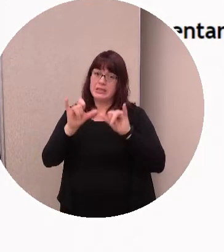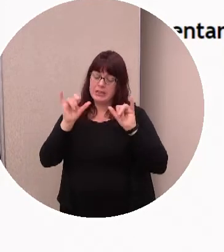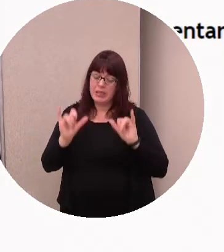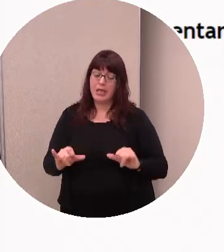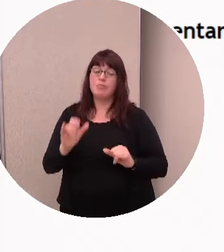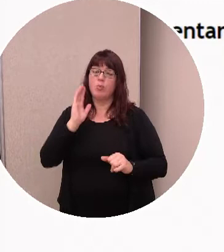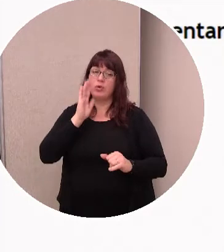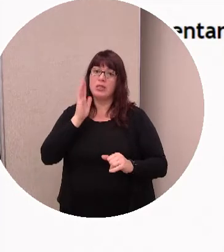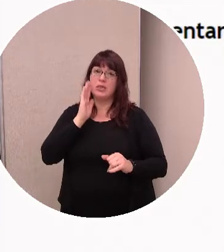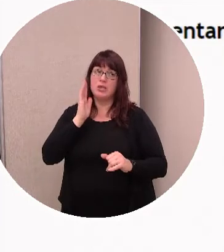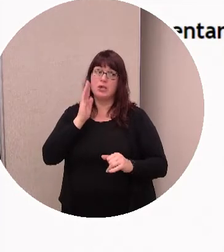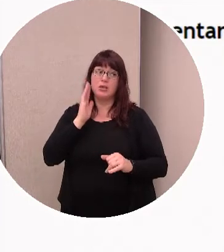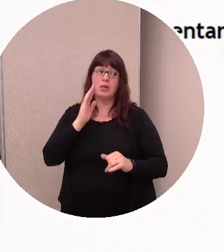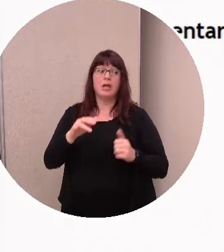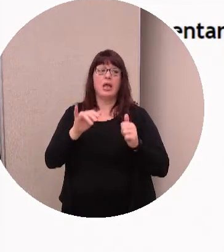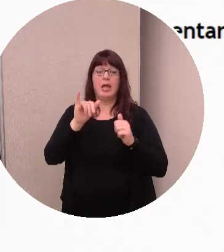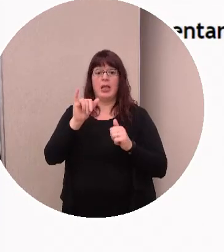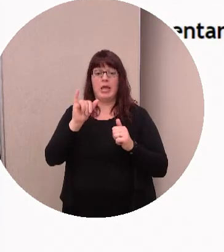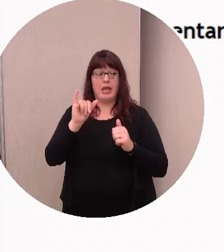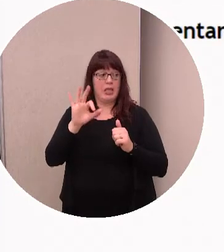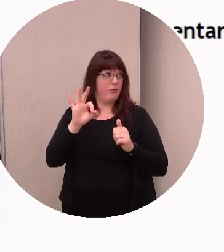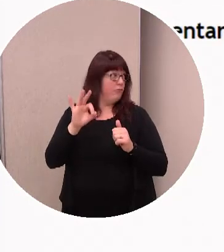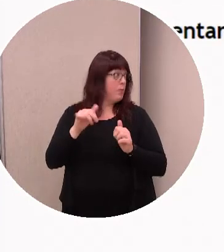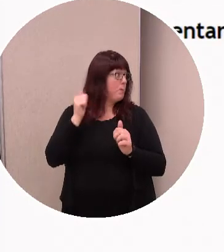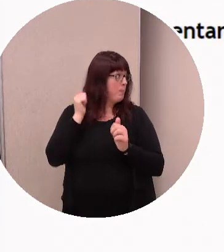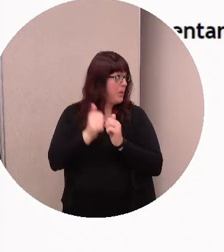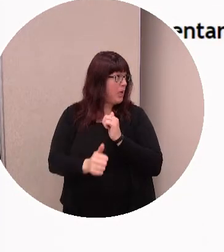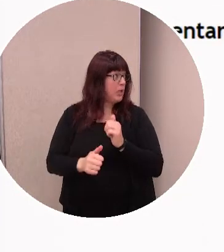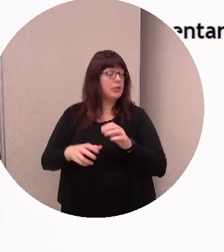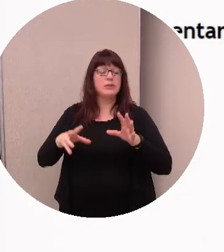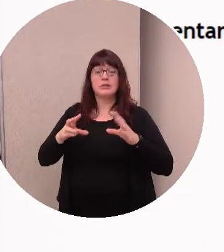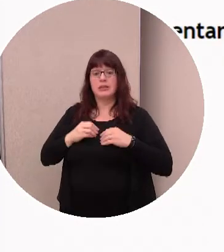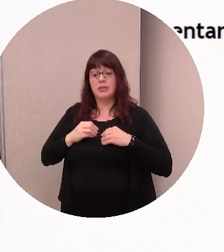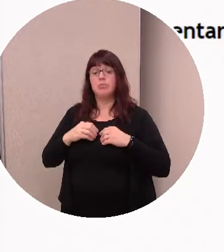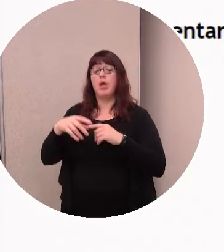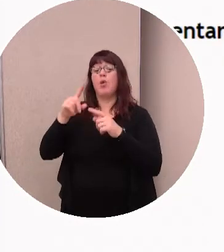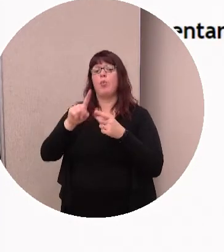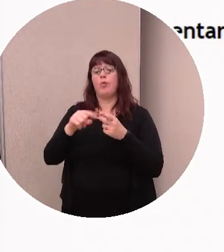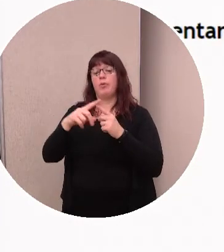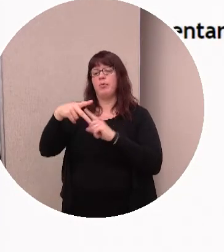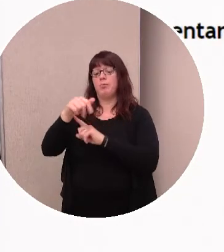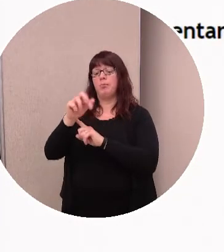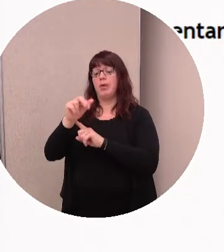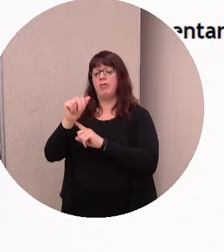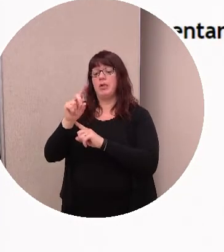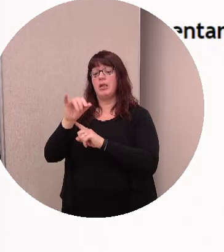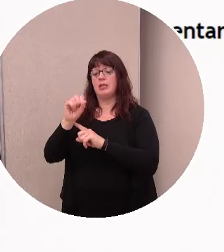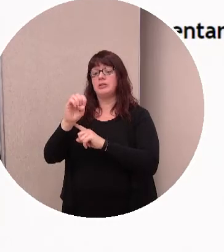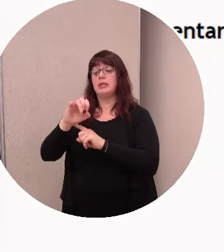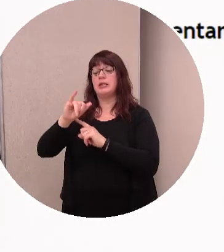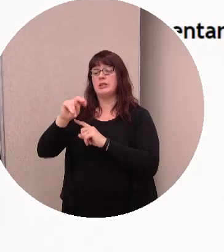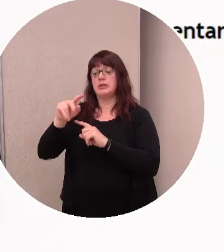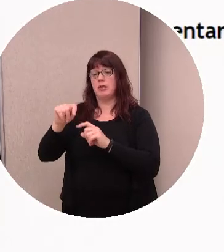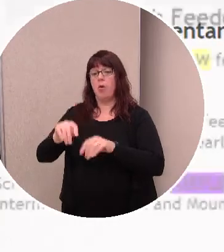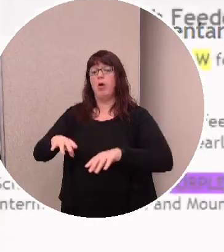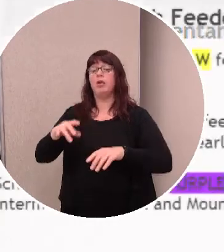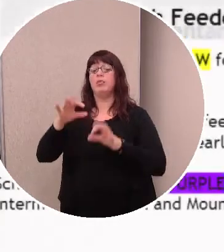after or if the motion is carried and Paradise Intermediate is opened as